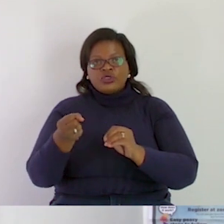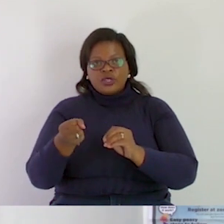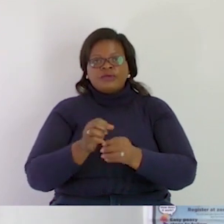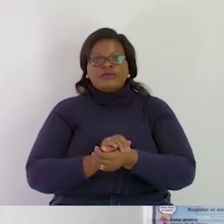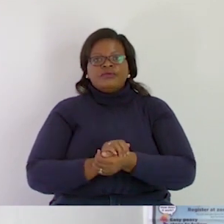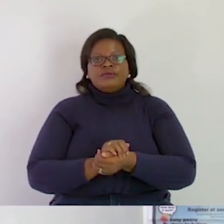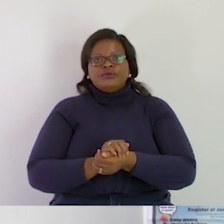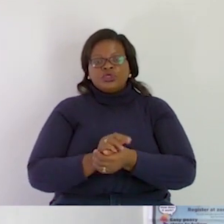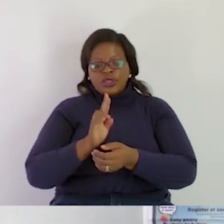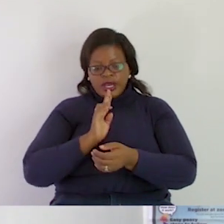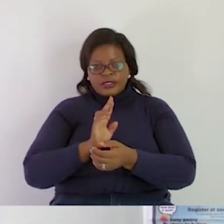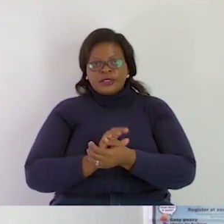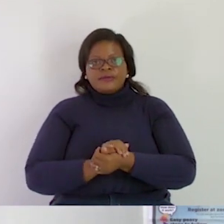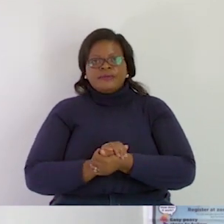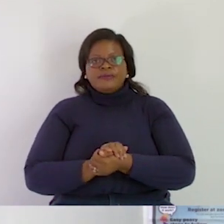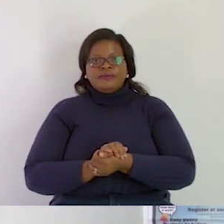If you add,